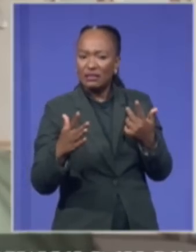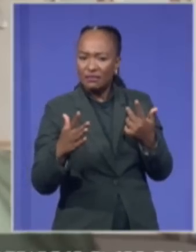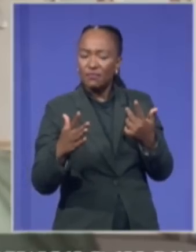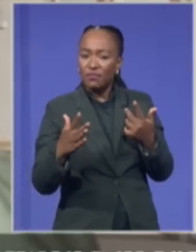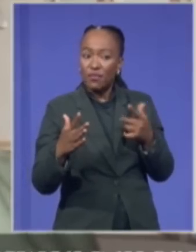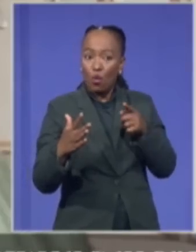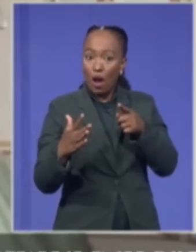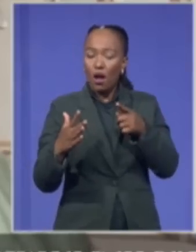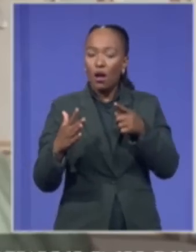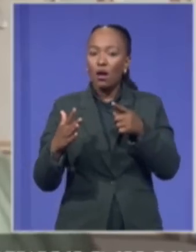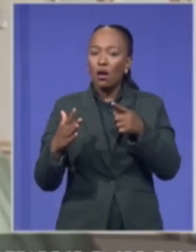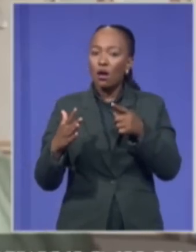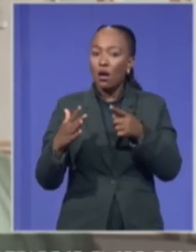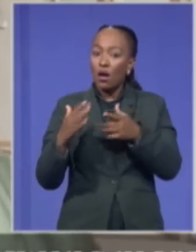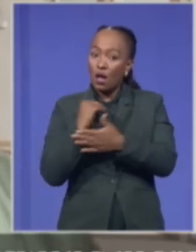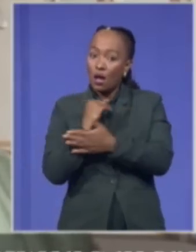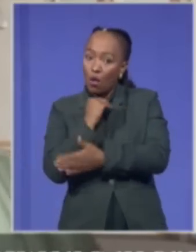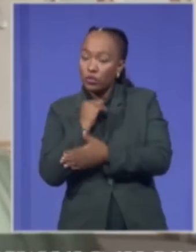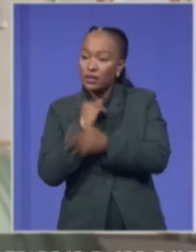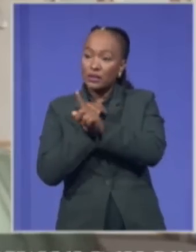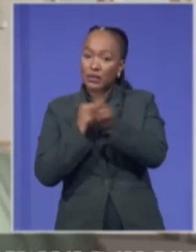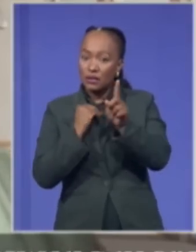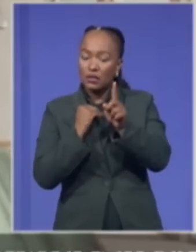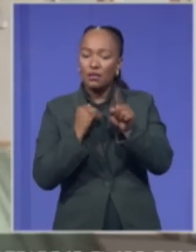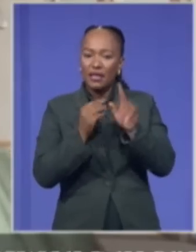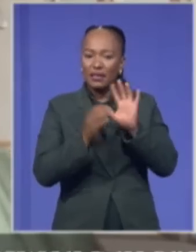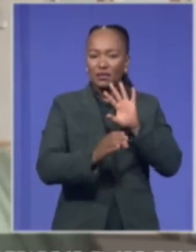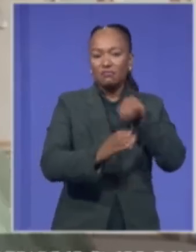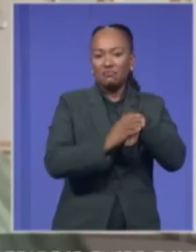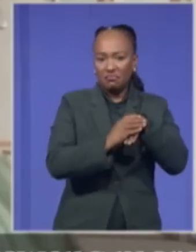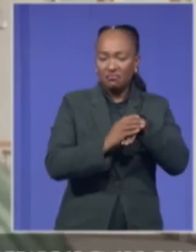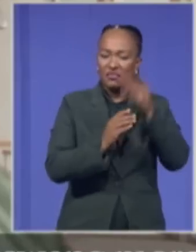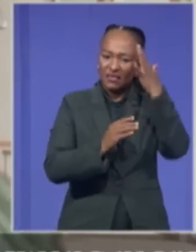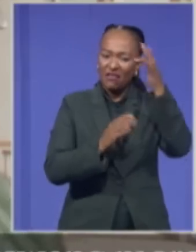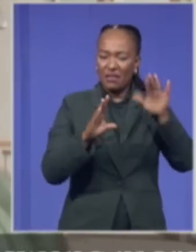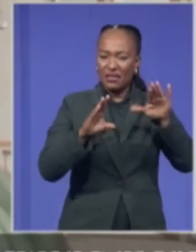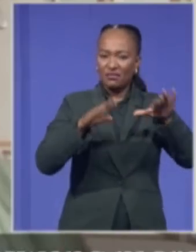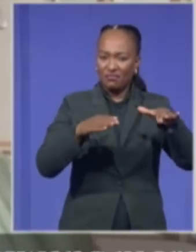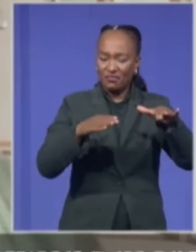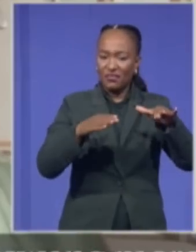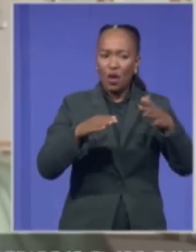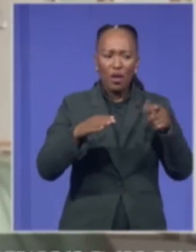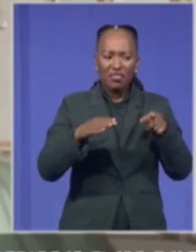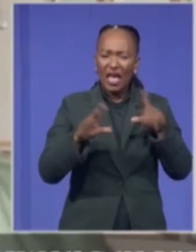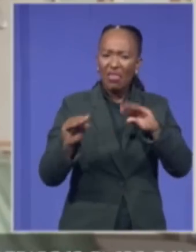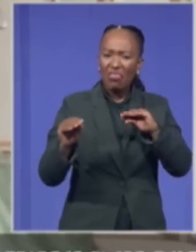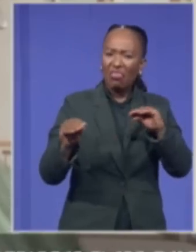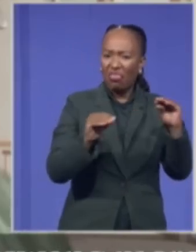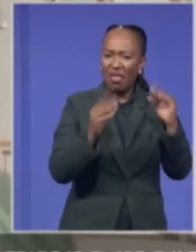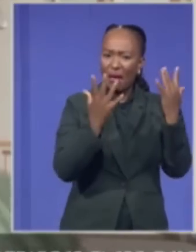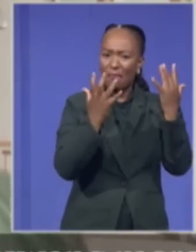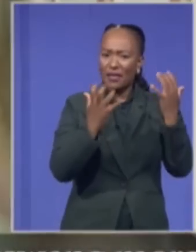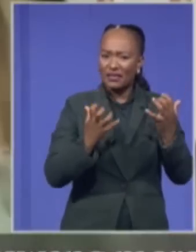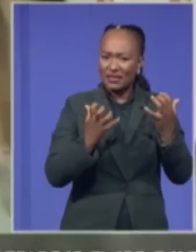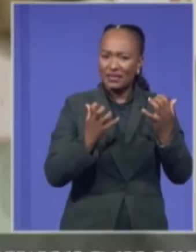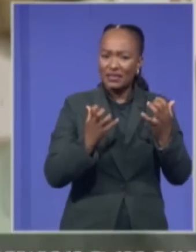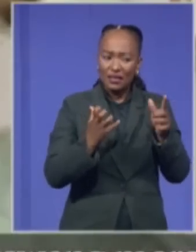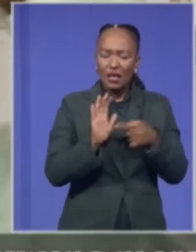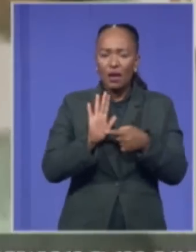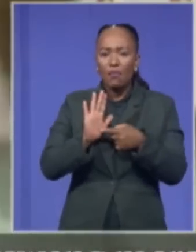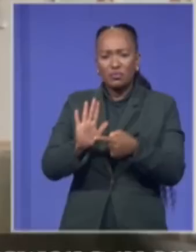maloko a setšhaba a swanetše gore a be le yona mo go pušo eo so ge ba dila ya budget ka yona tsela e tloga e bontšha